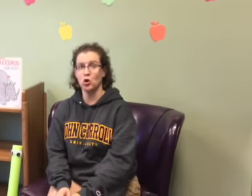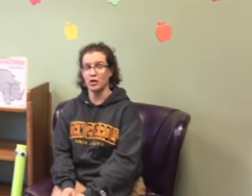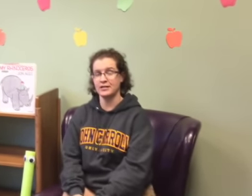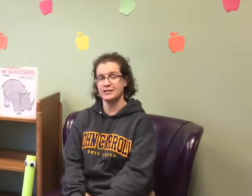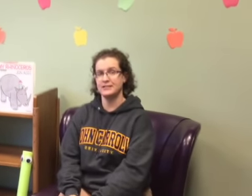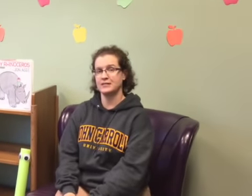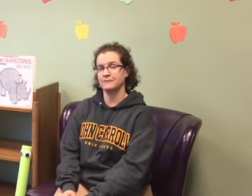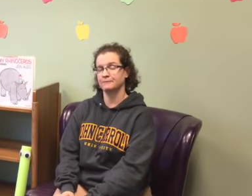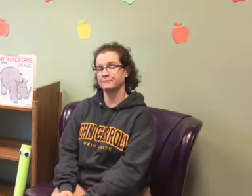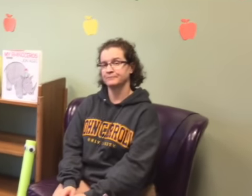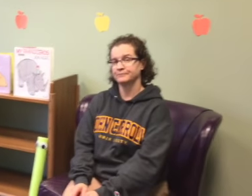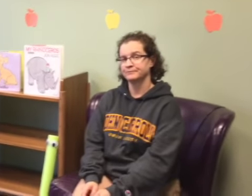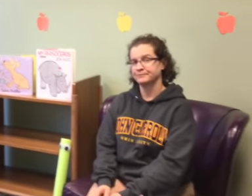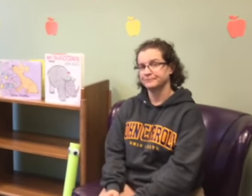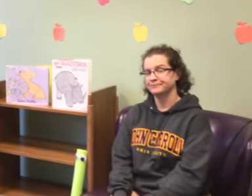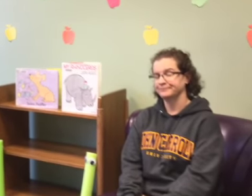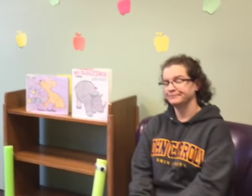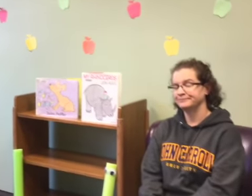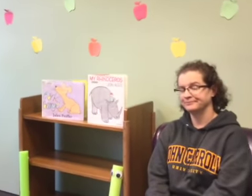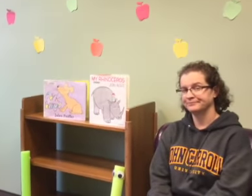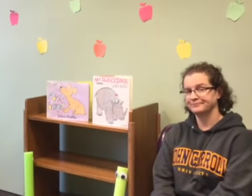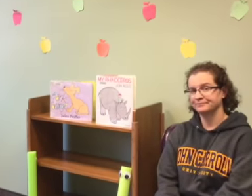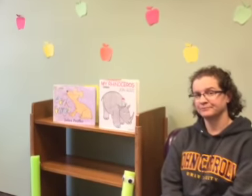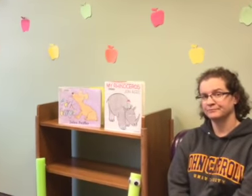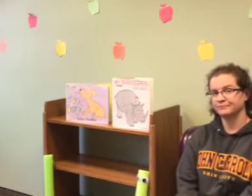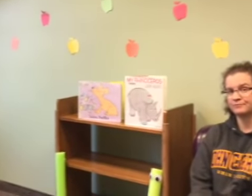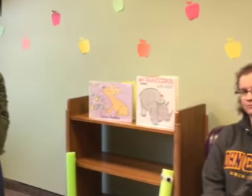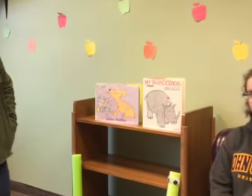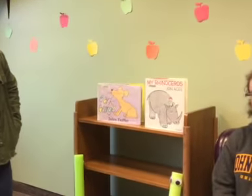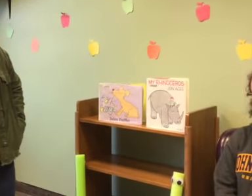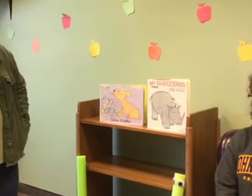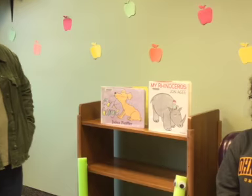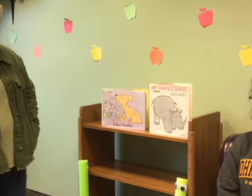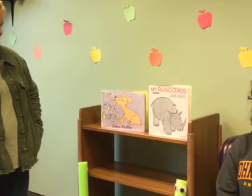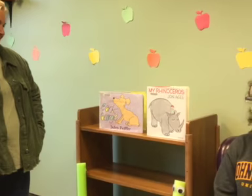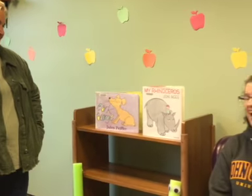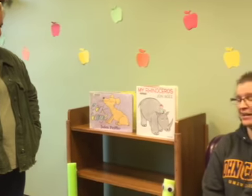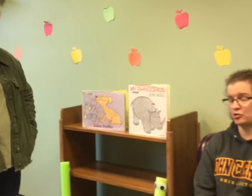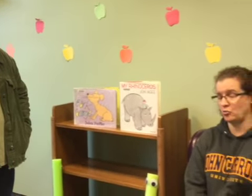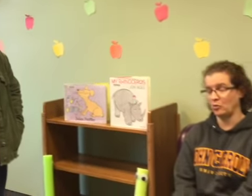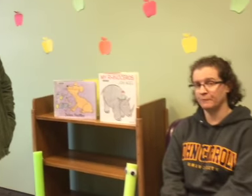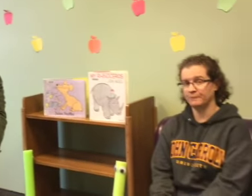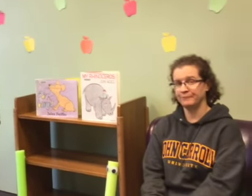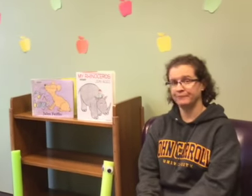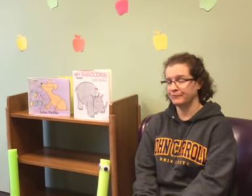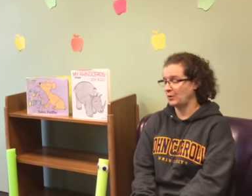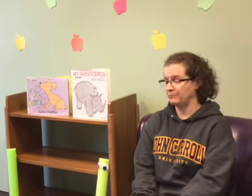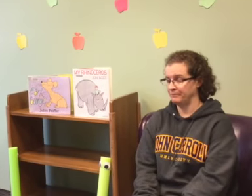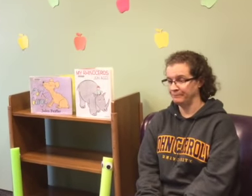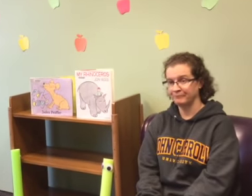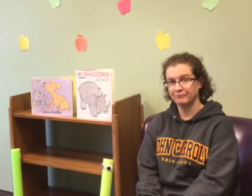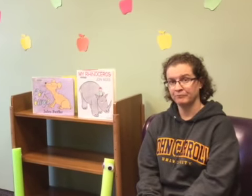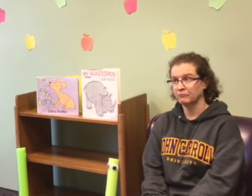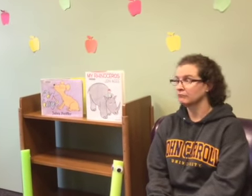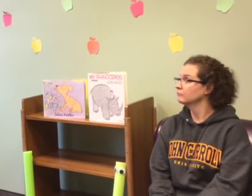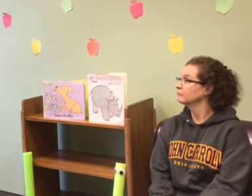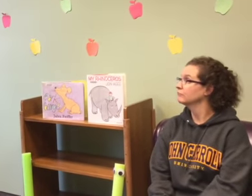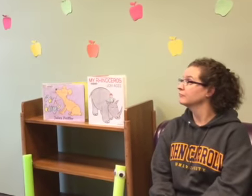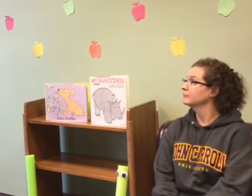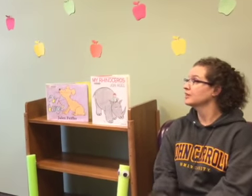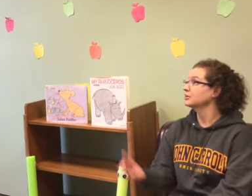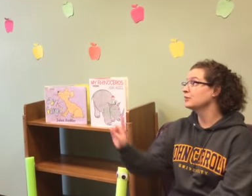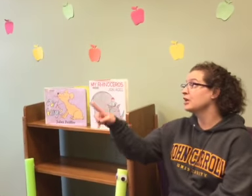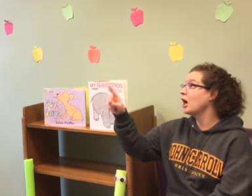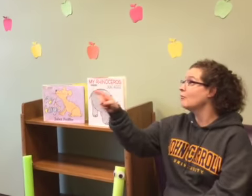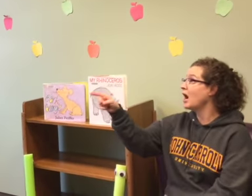They stories. are, so it's true. It's very true. Those are totally, truly animal stories. But not factual. No. No. Will you Not that come we back know. next Not that